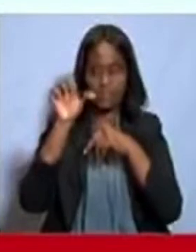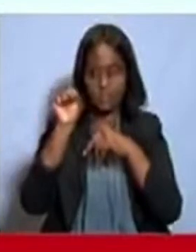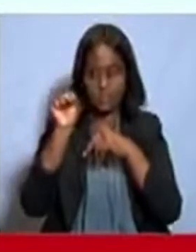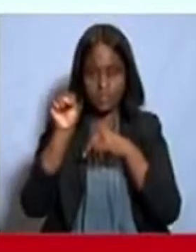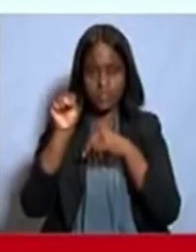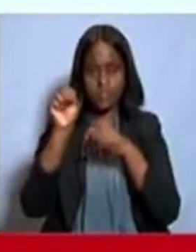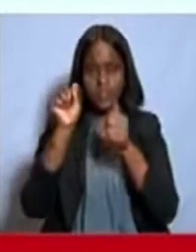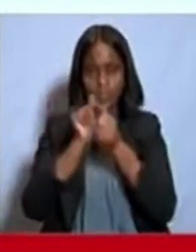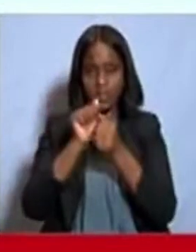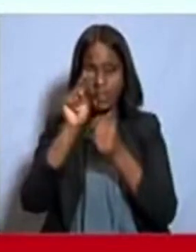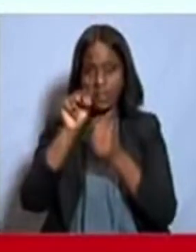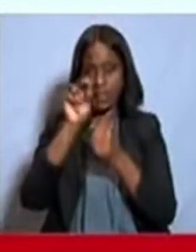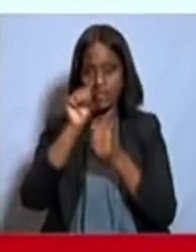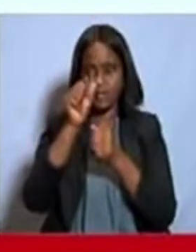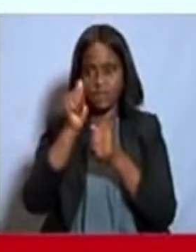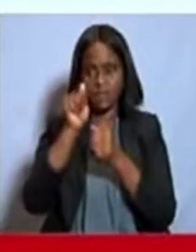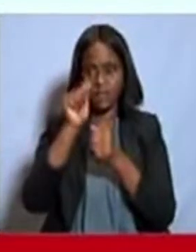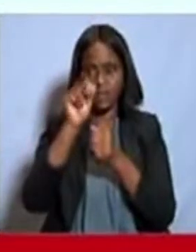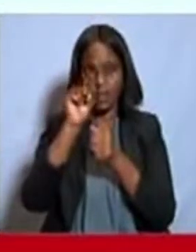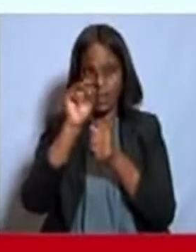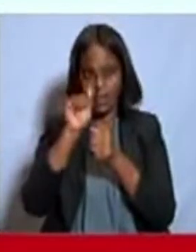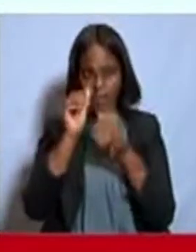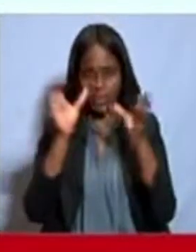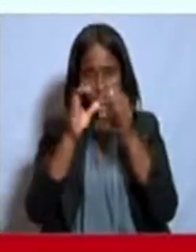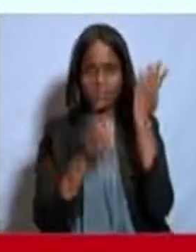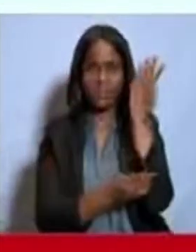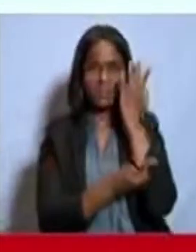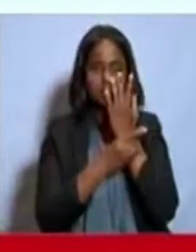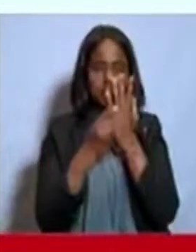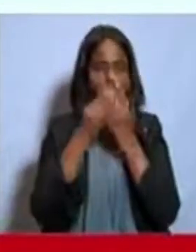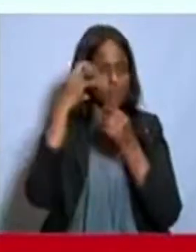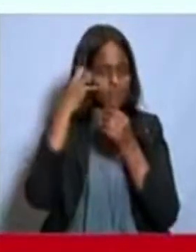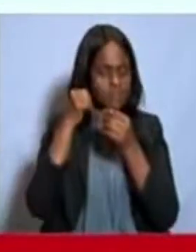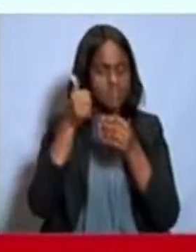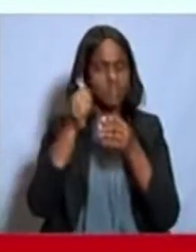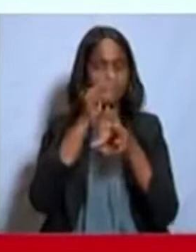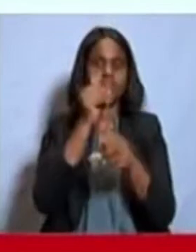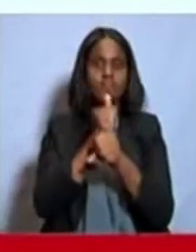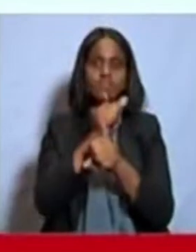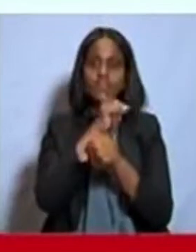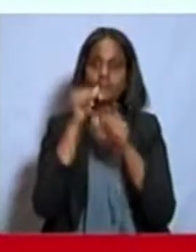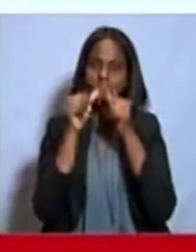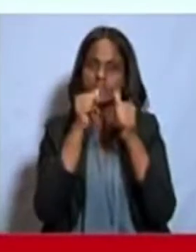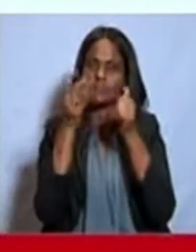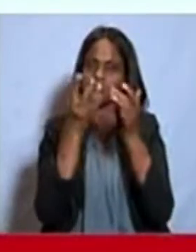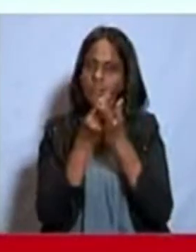and Nsama community development officers received agriculture inputs for